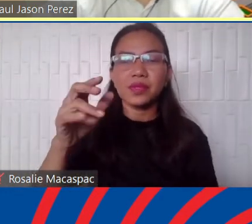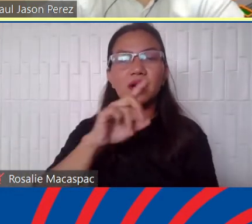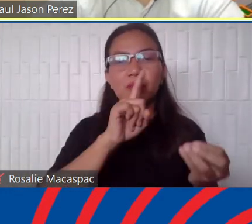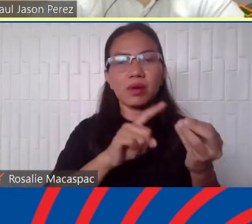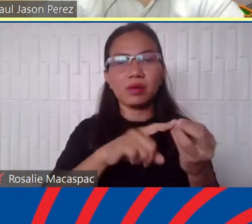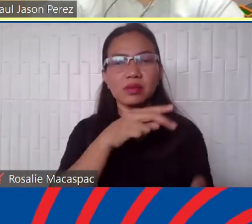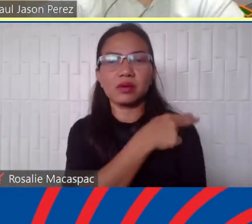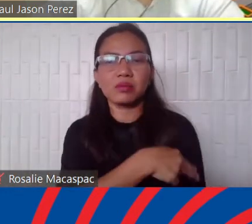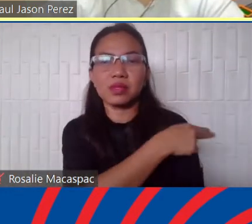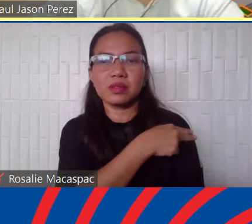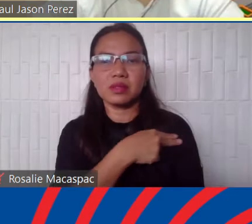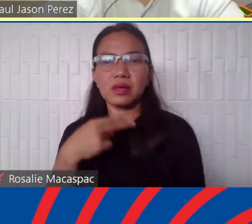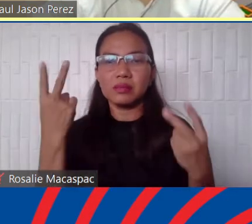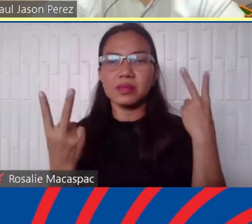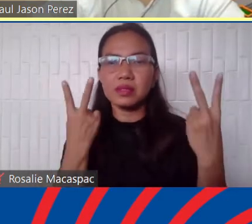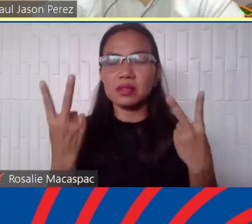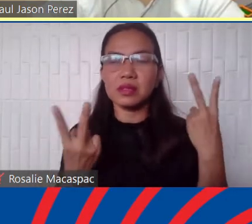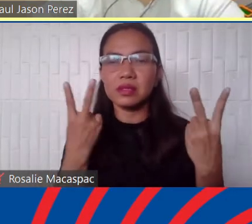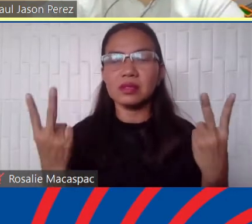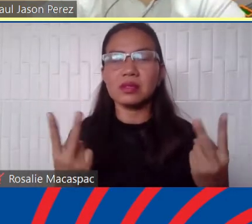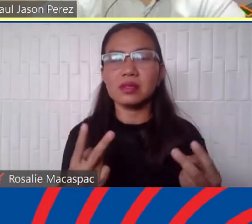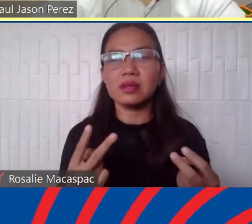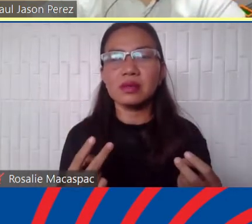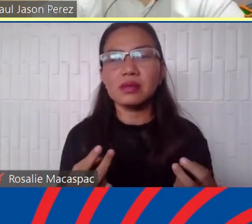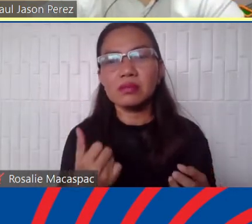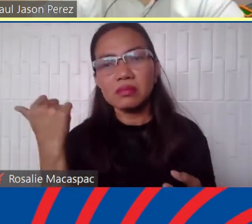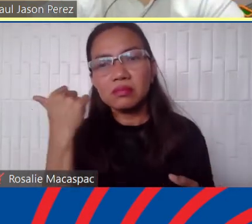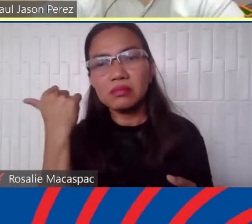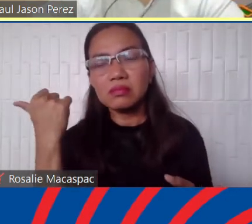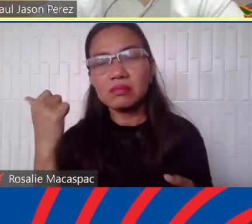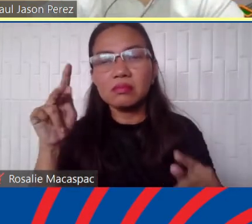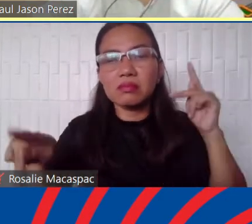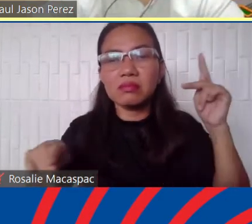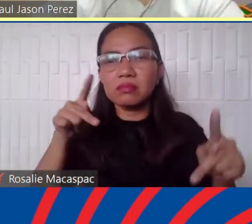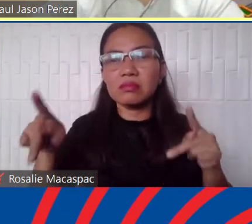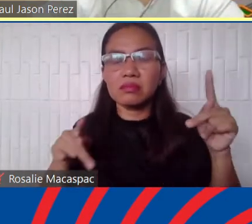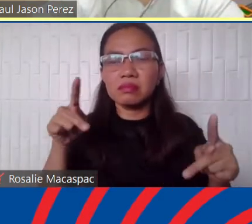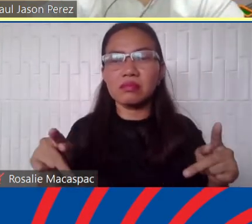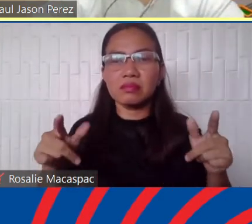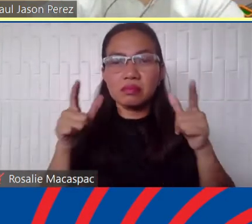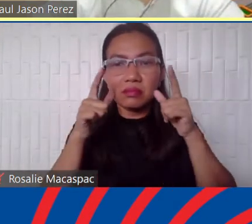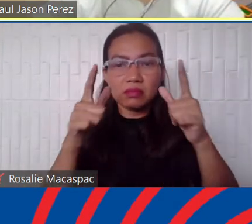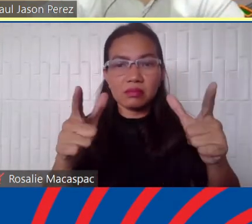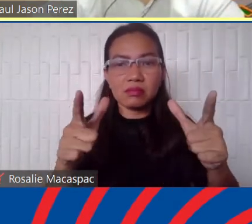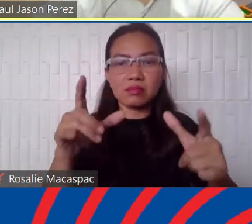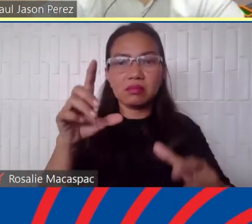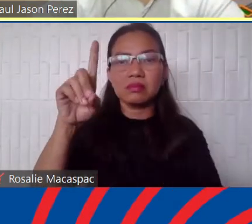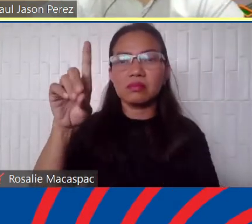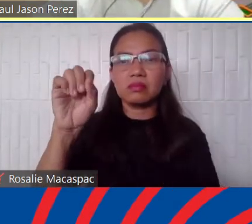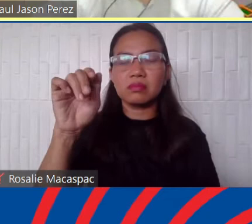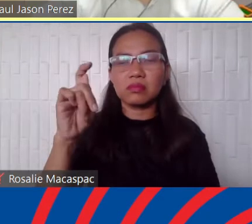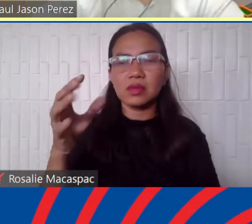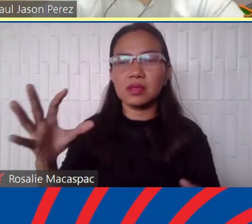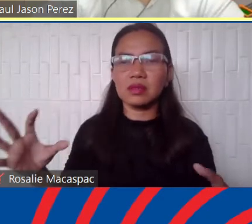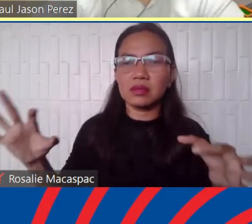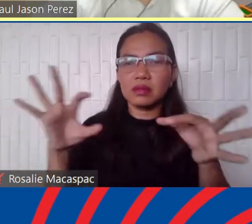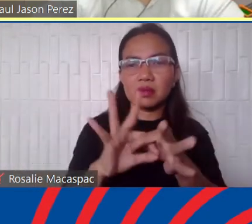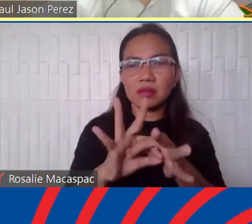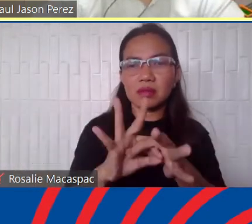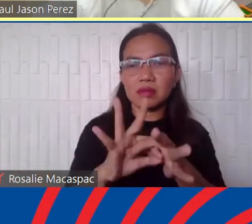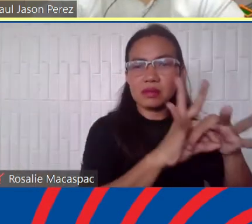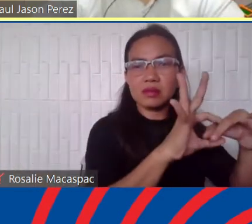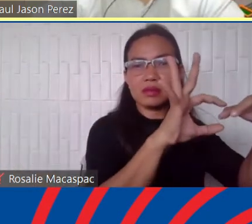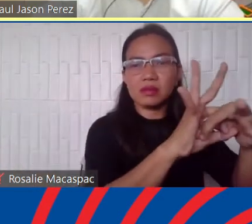visits and so on and so forth. And then other people, by looking at the data and correlating it with